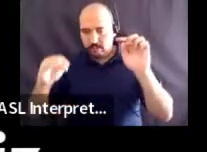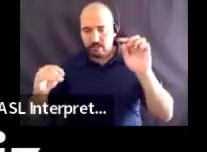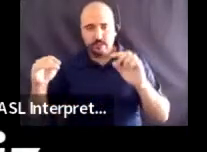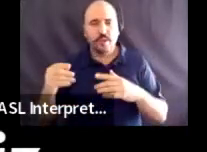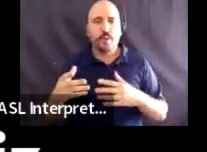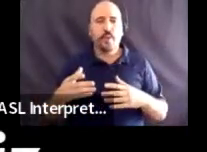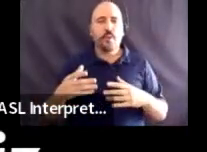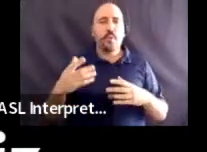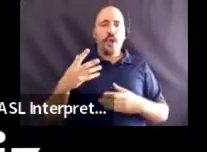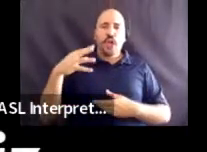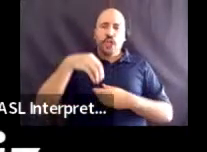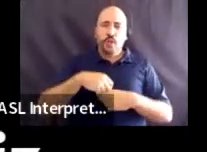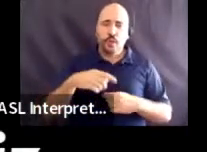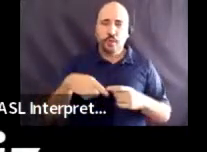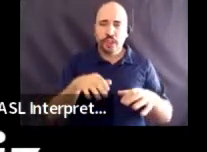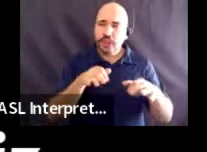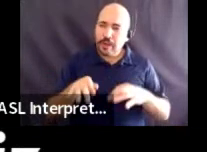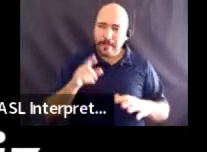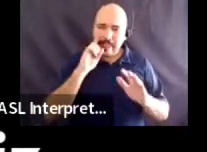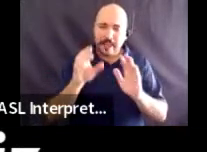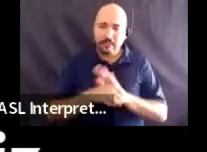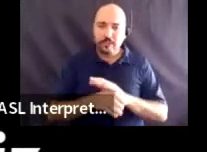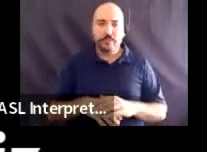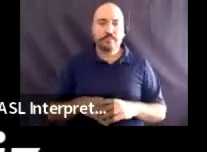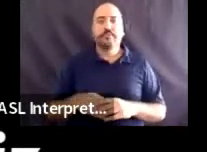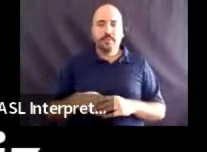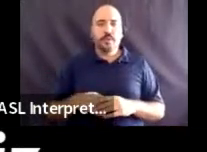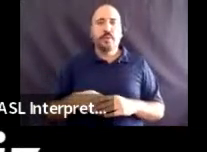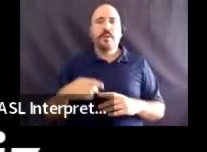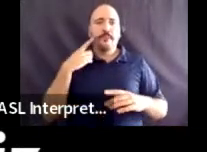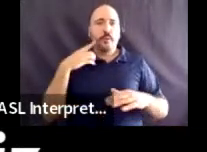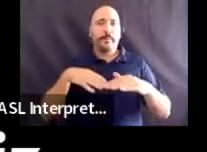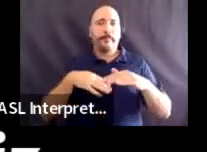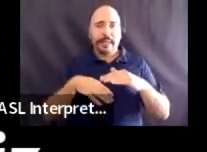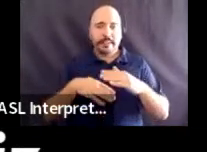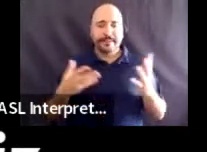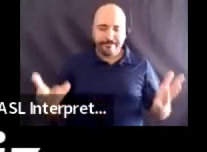you describe your images. So for basic